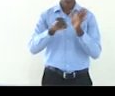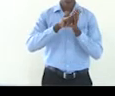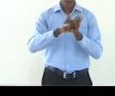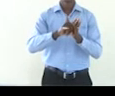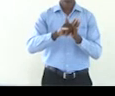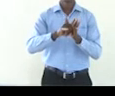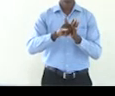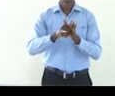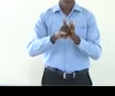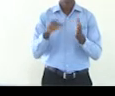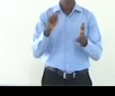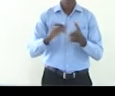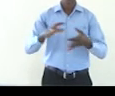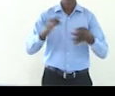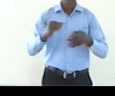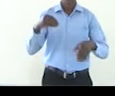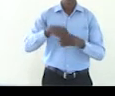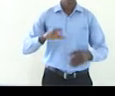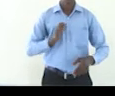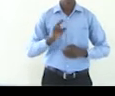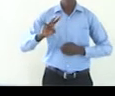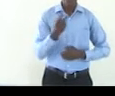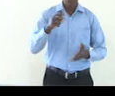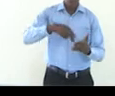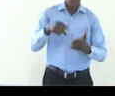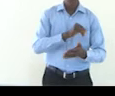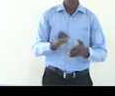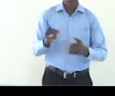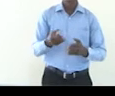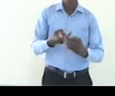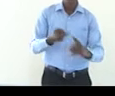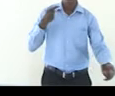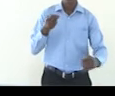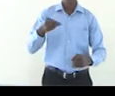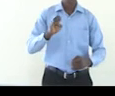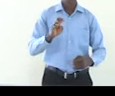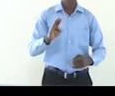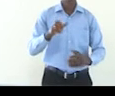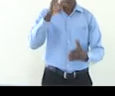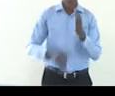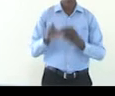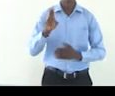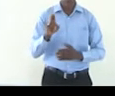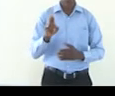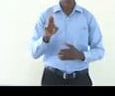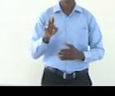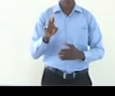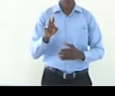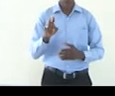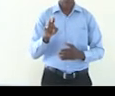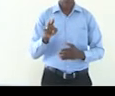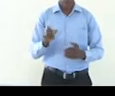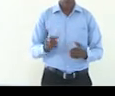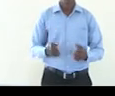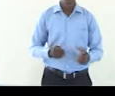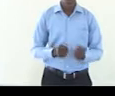Identify that sentence in our second reading from Hebrews chapter 2. Identify that sentence which urges